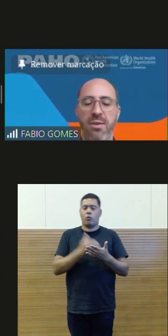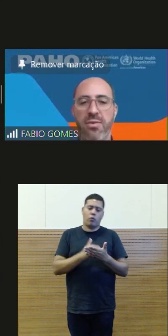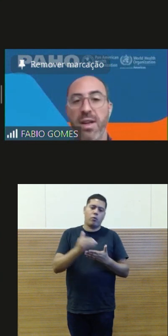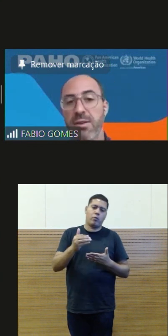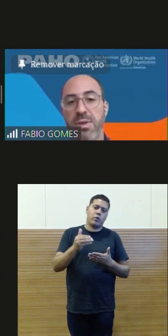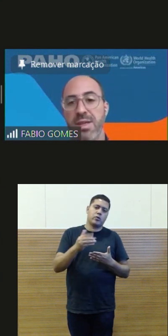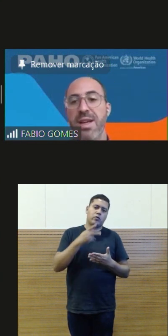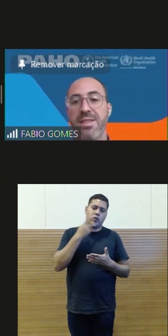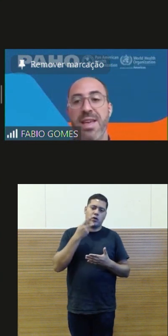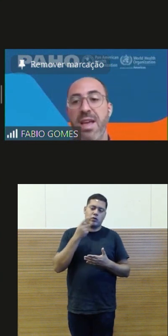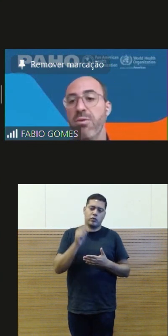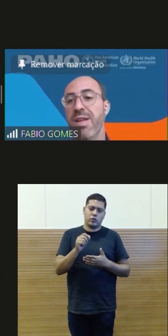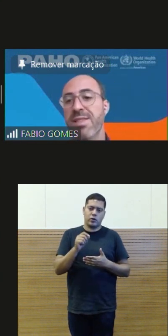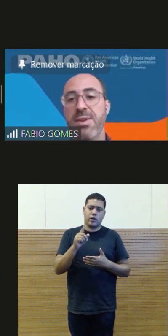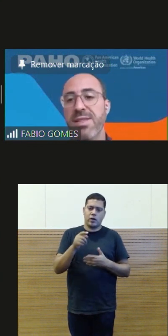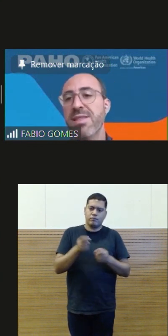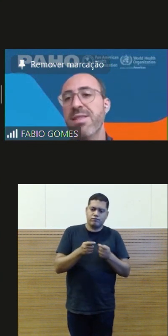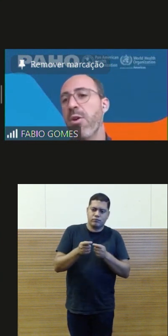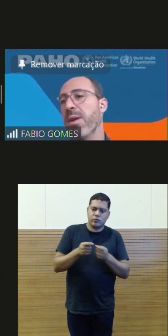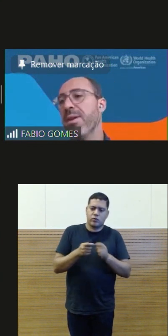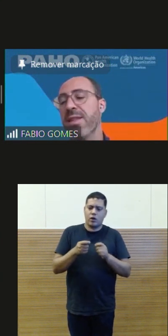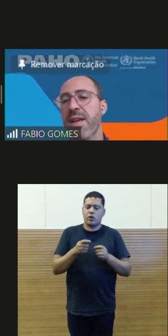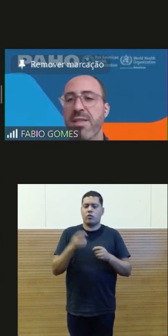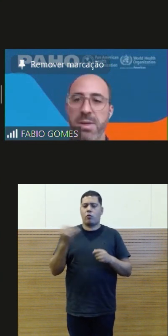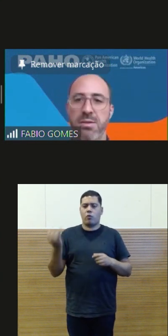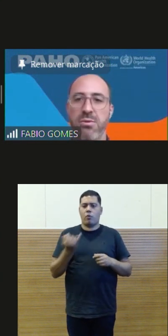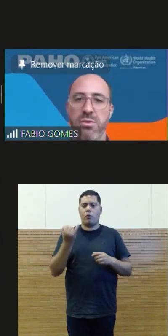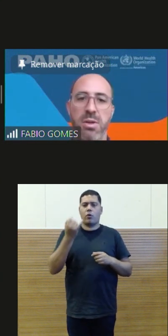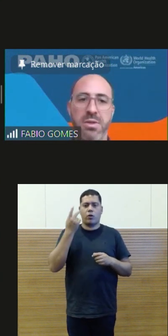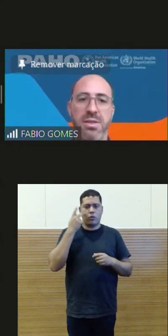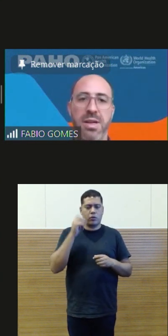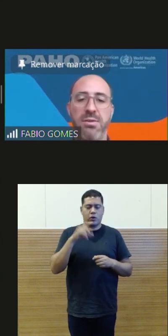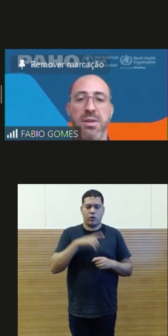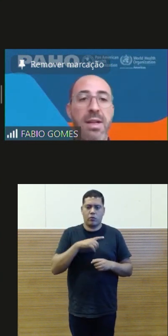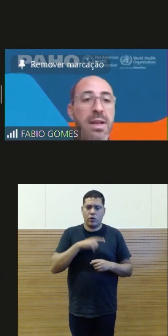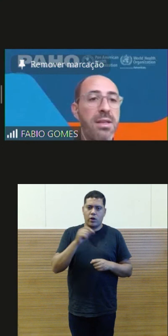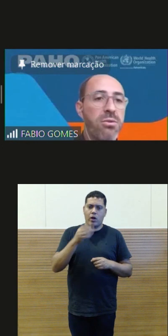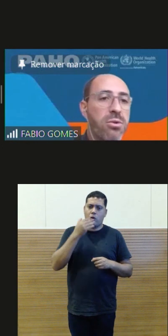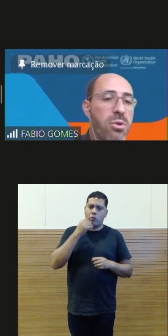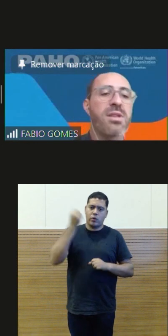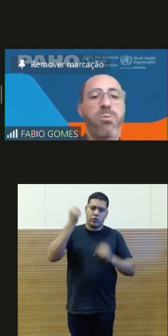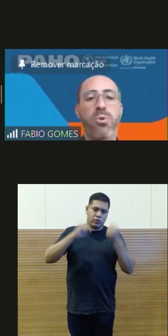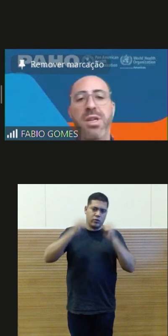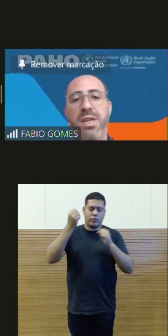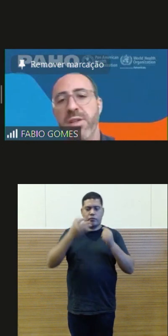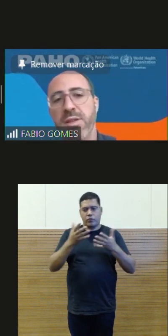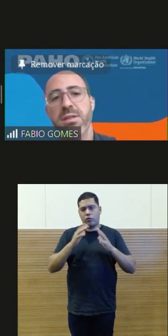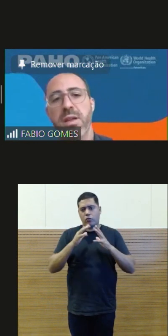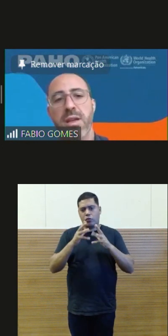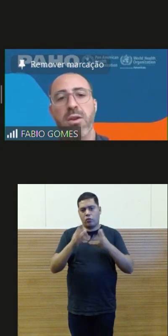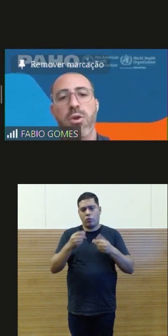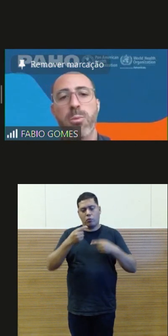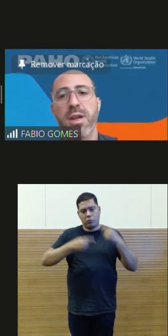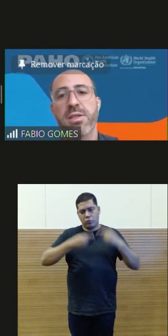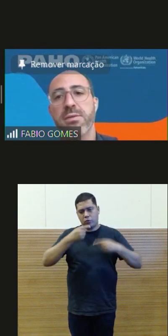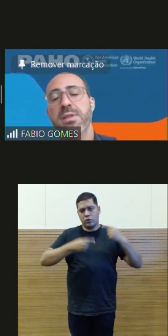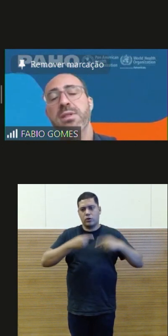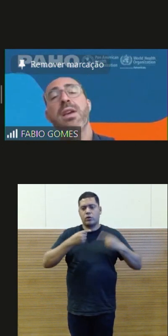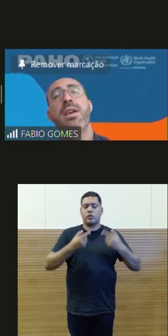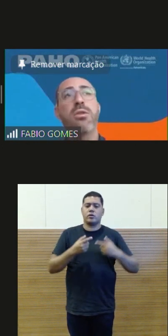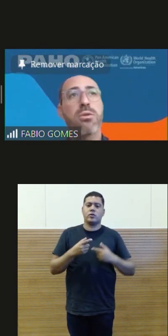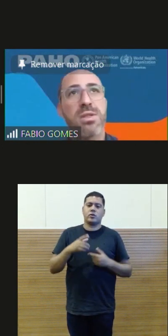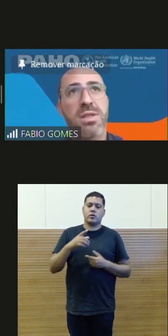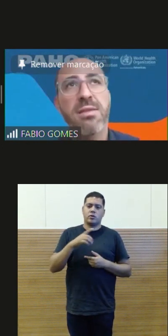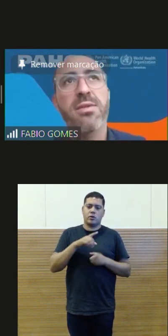all markets unregulated. We talked about the unregulation is necessary to keep the expansion of ultra processed. So